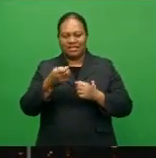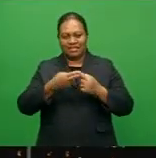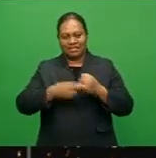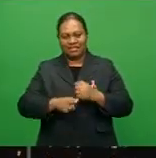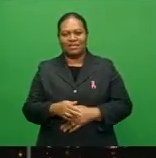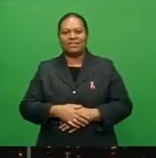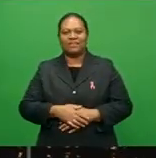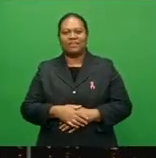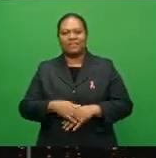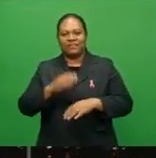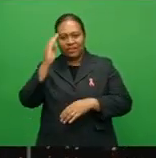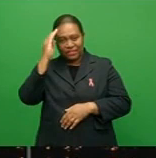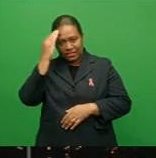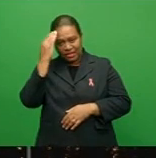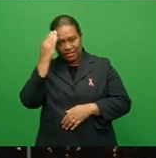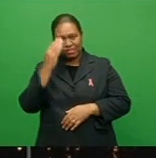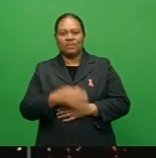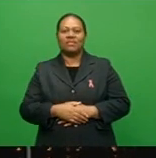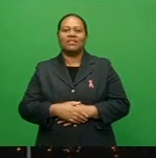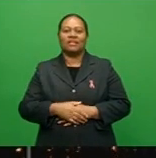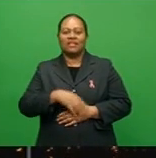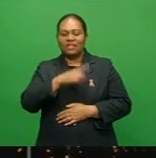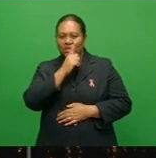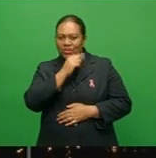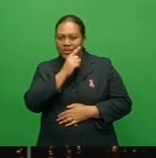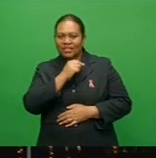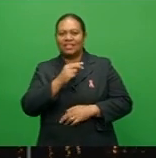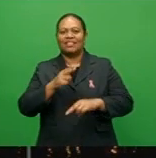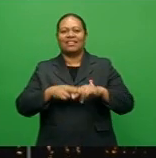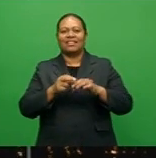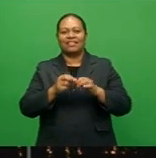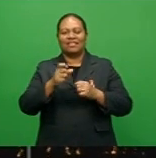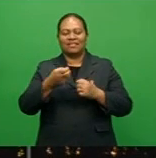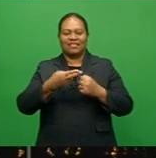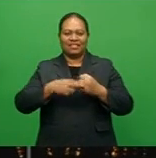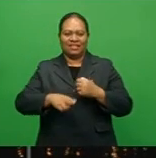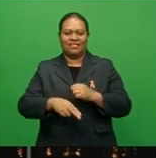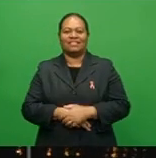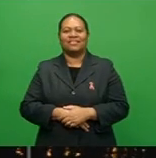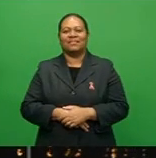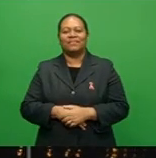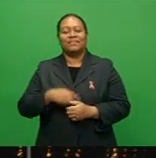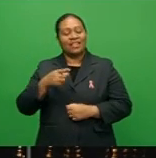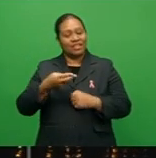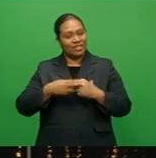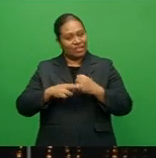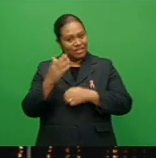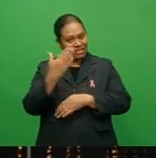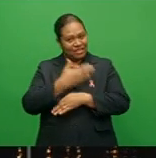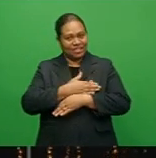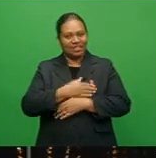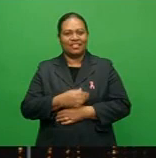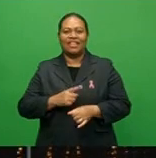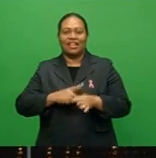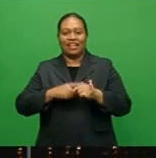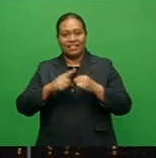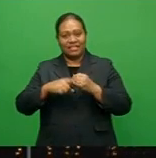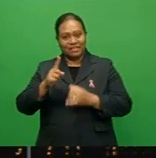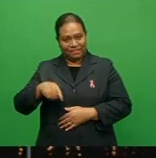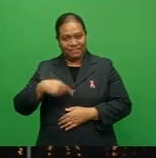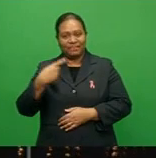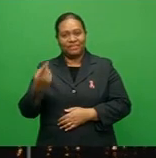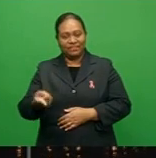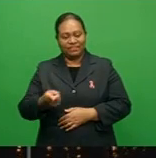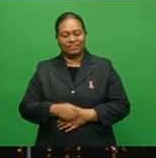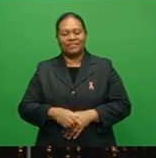fbcnews@fbc.com.fj, via Facebook page FBC News and our Twitter page at FBC_news. That's your news for tonight. Until tomorrow, from